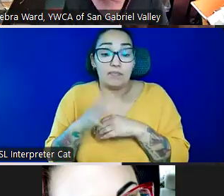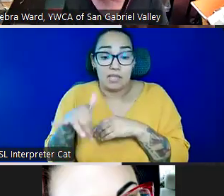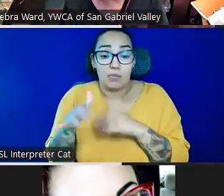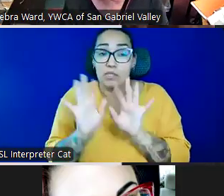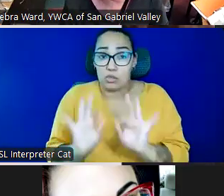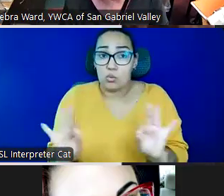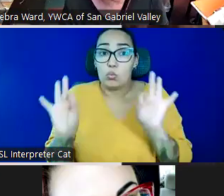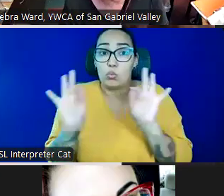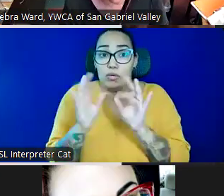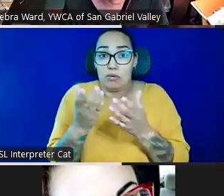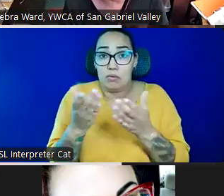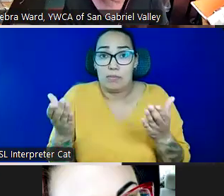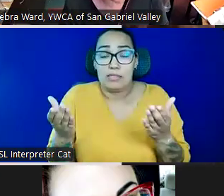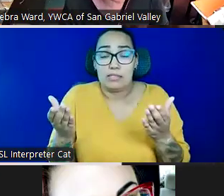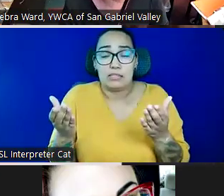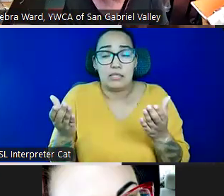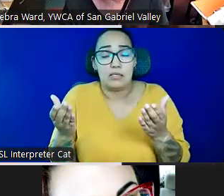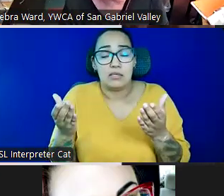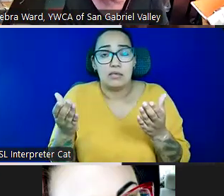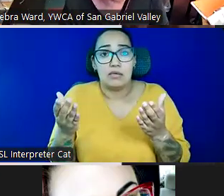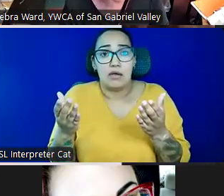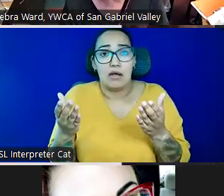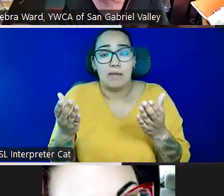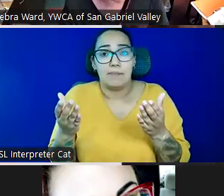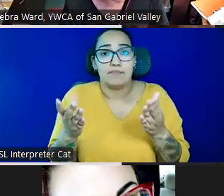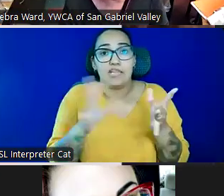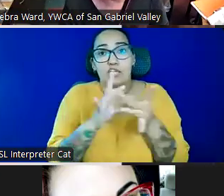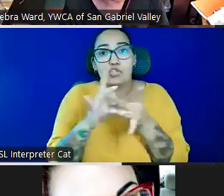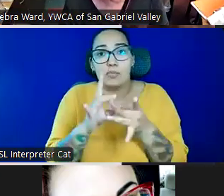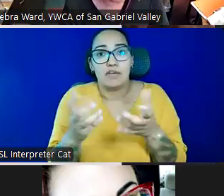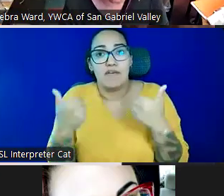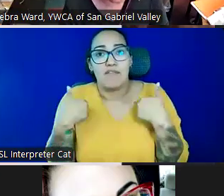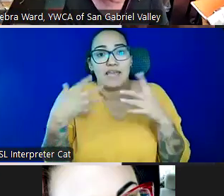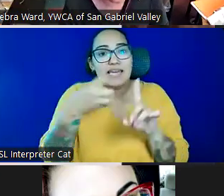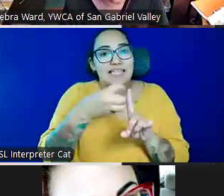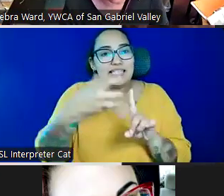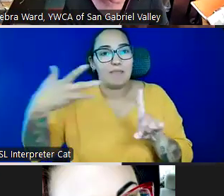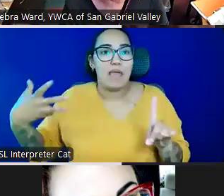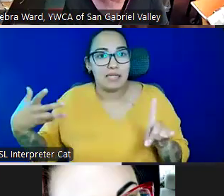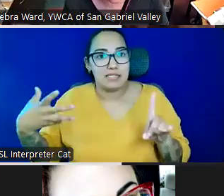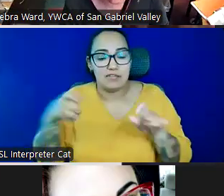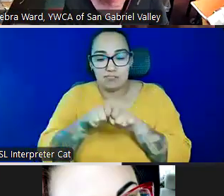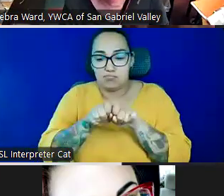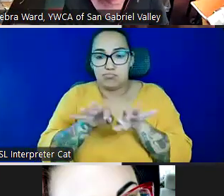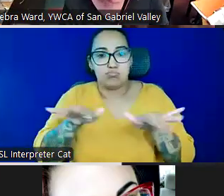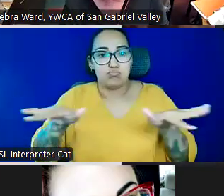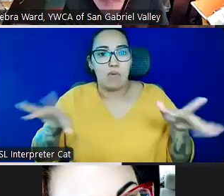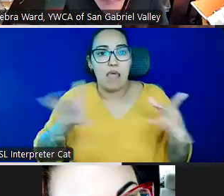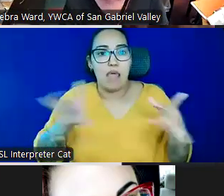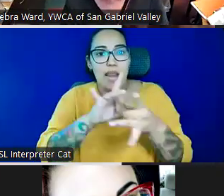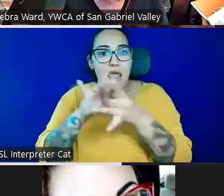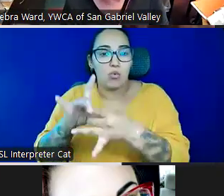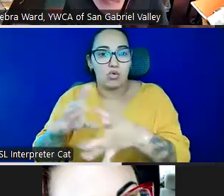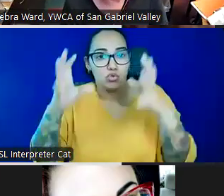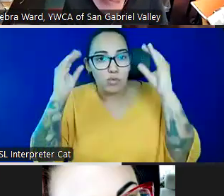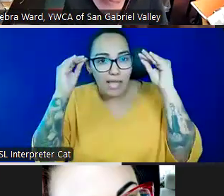in terms of having a expansive network to educate